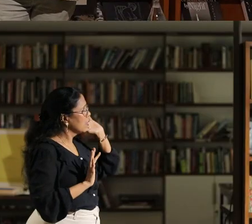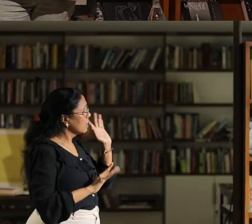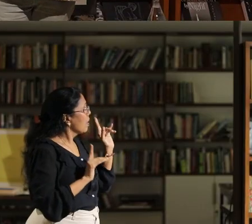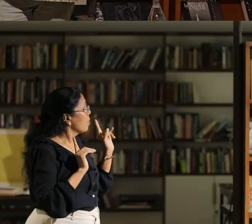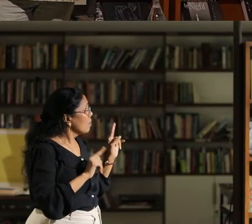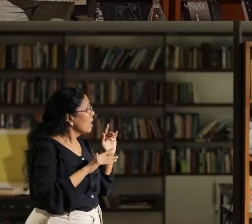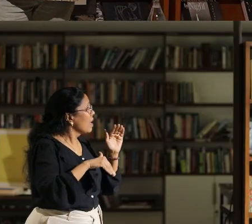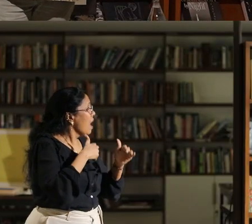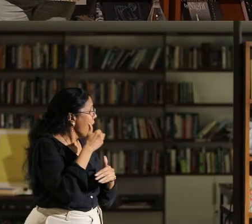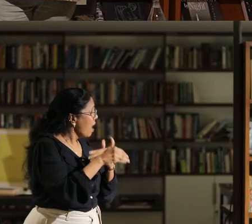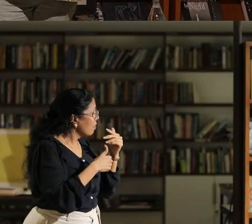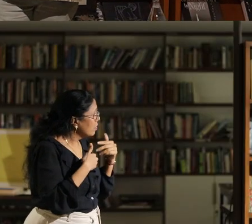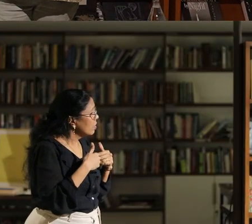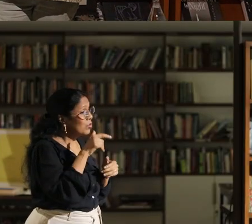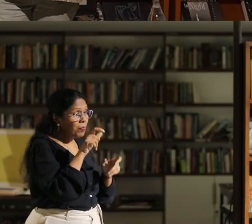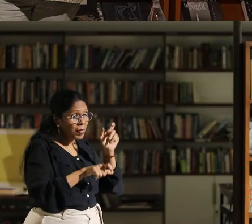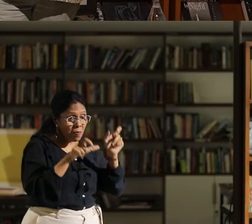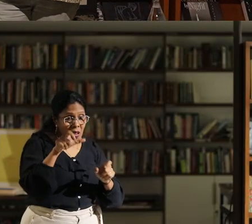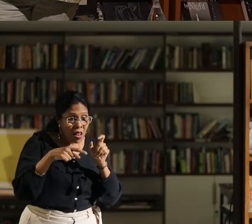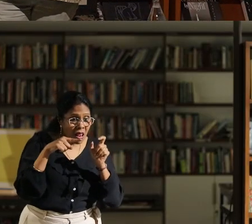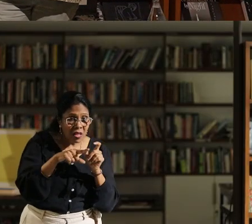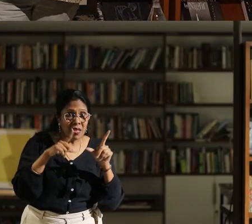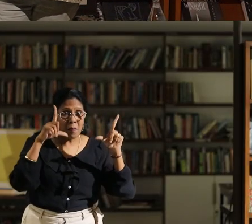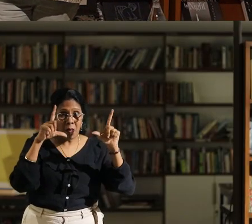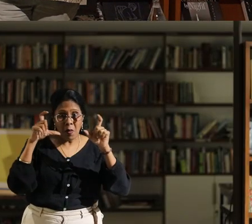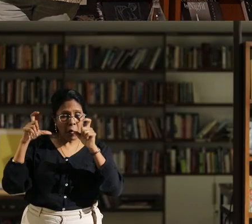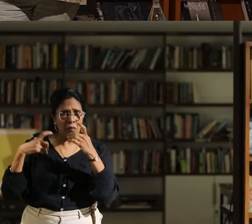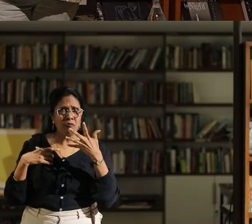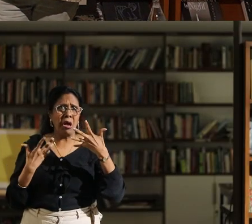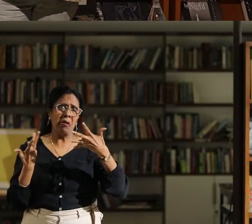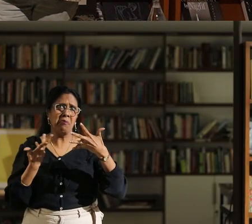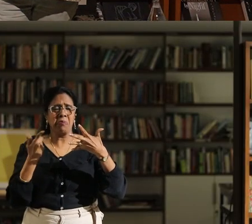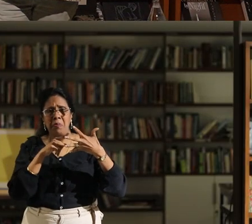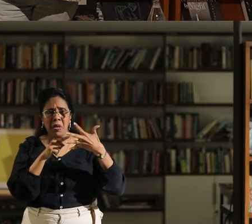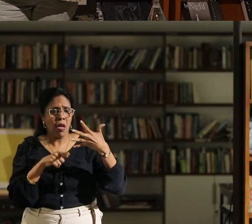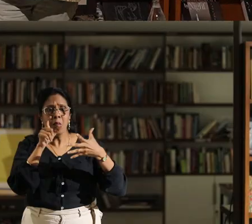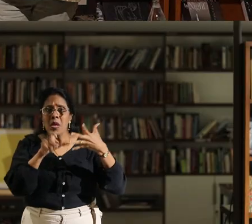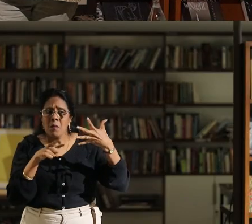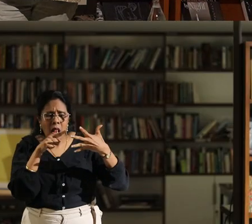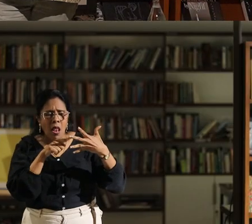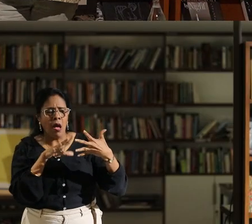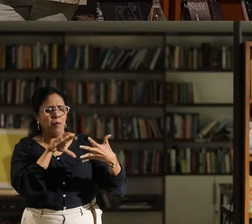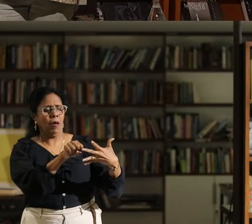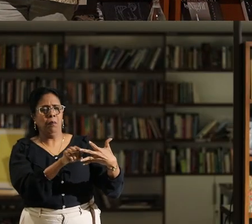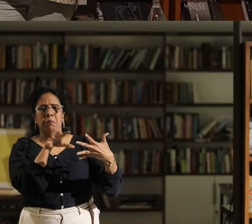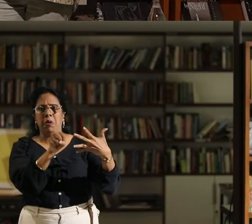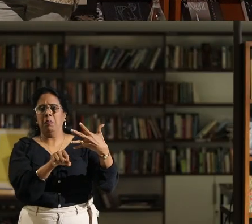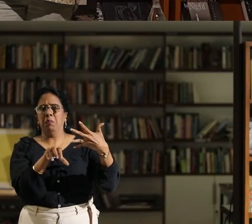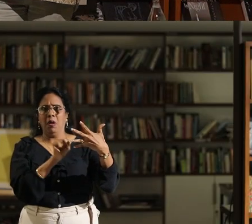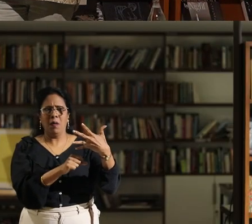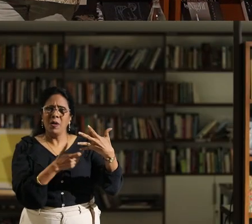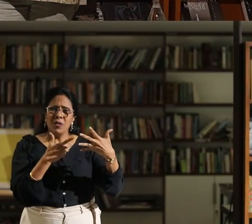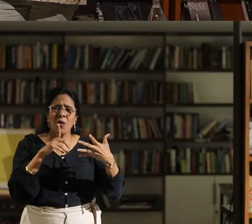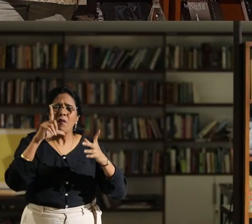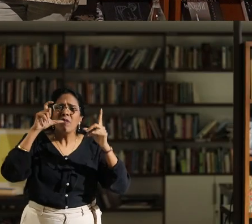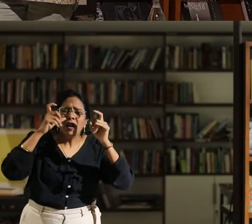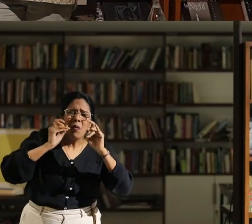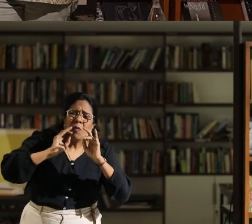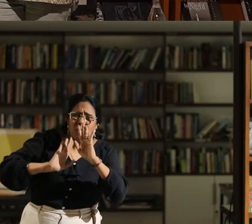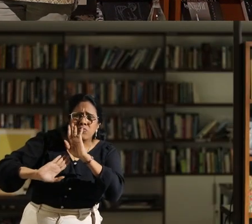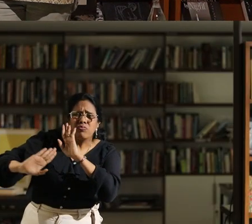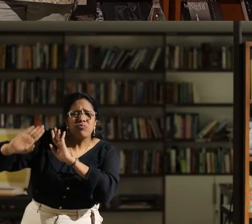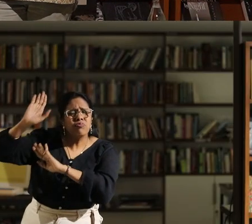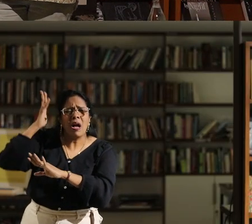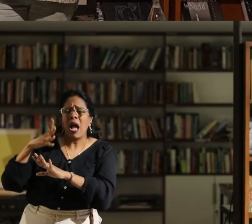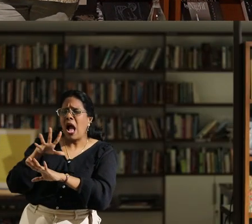5 photographs could be the people in them could be identified. And the question was, how do you identify photographs